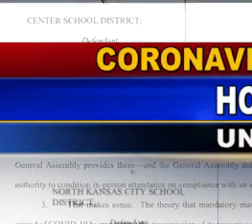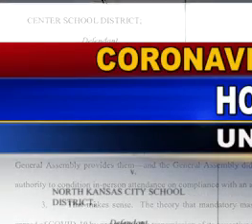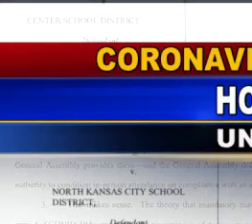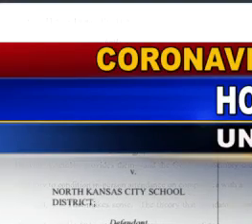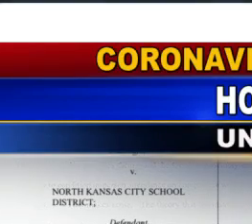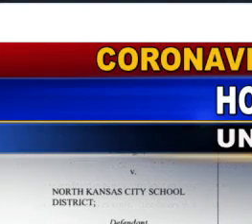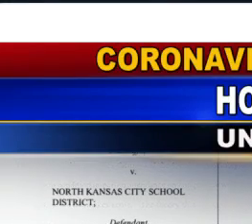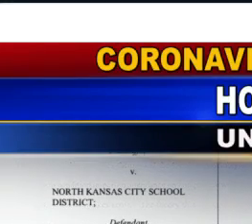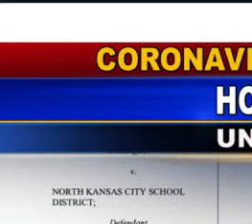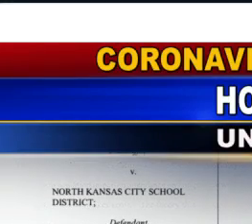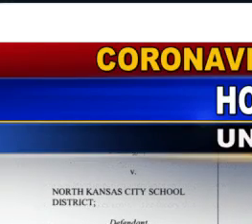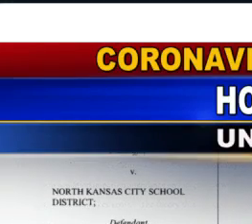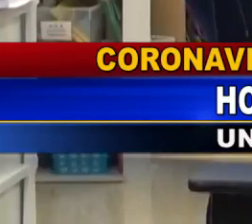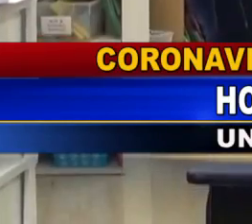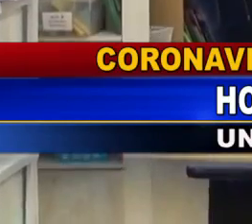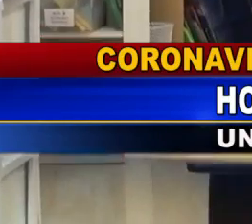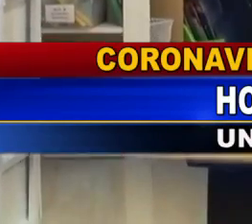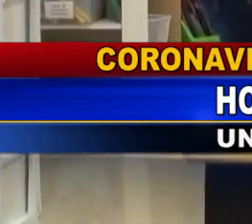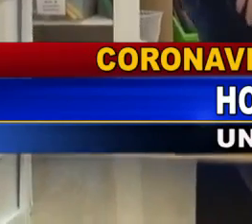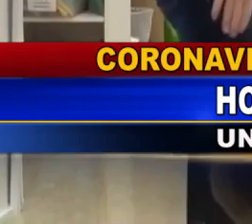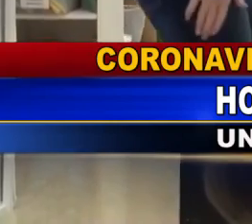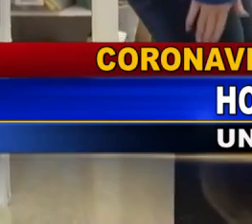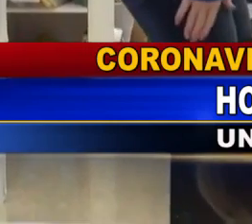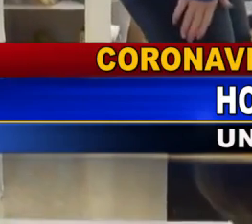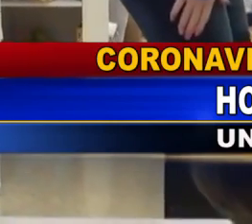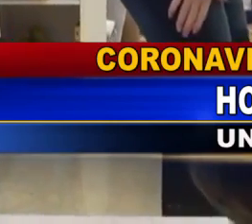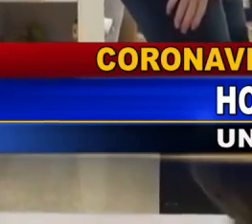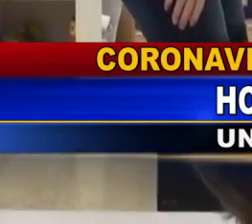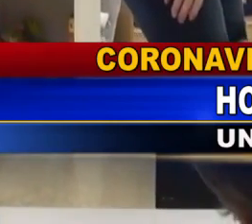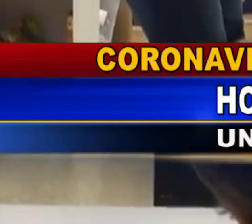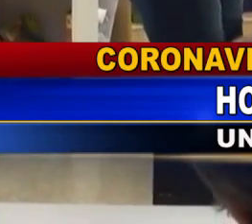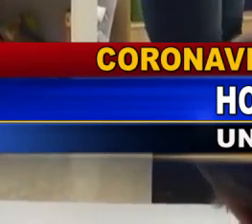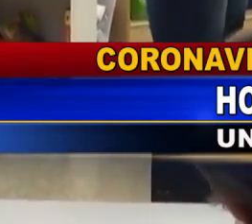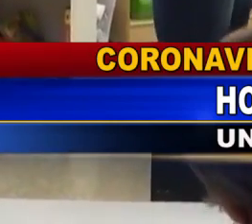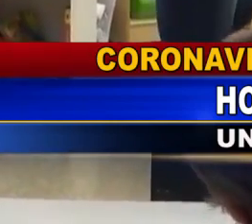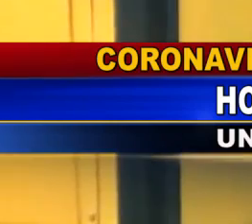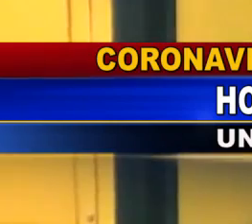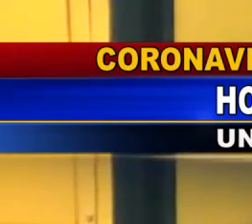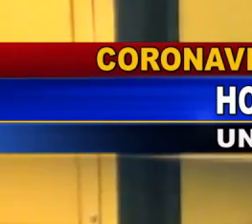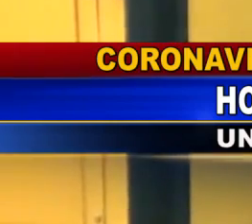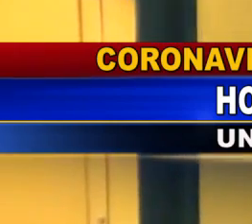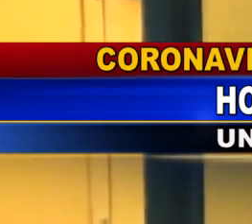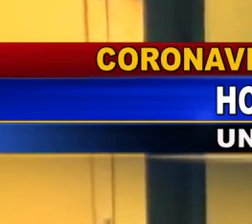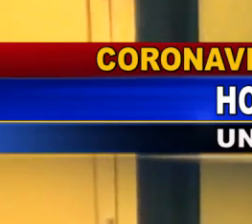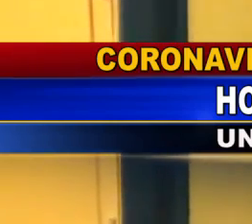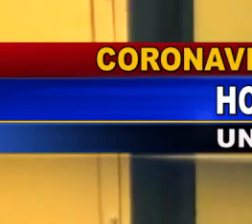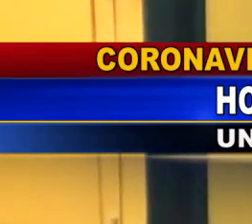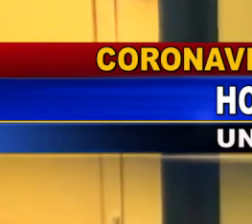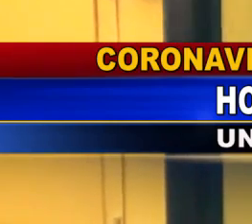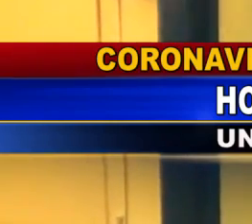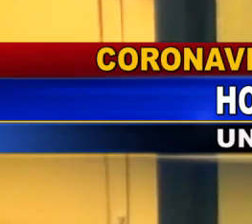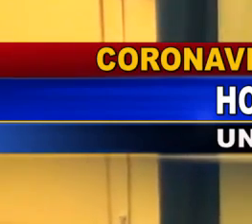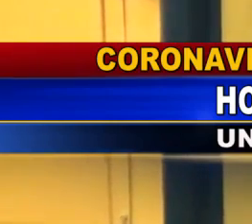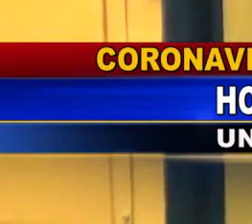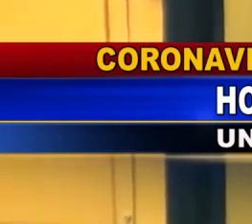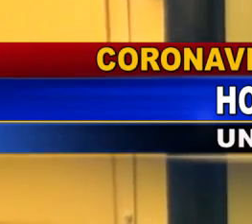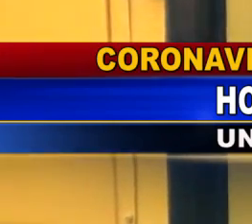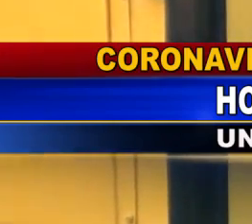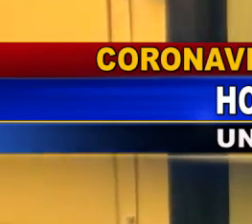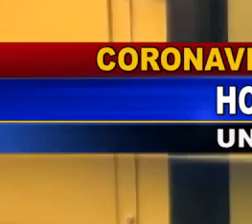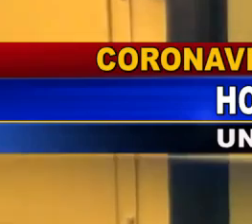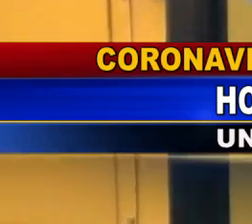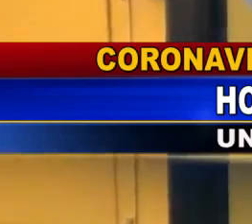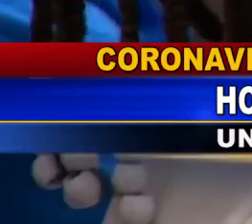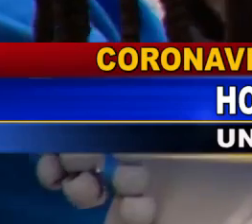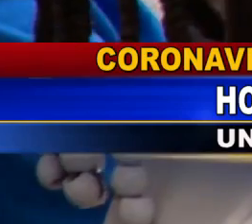Hawkinson both saying today that Missouri Attorney General Eric Schmidt is subverting science in order to further his political agenda. This came